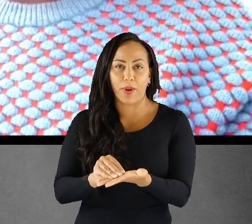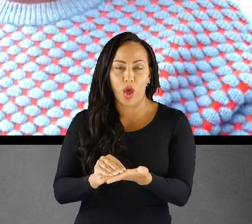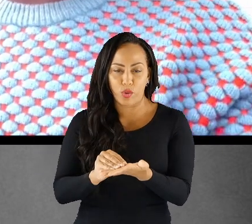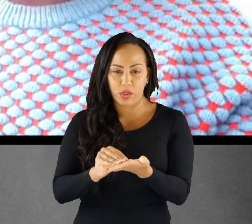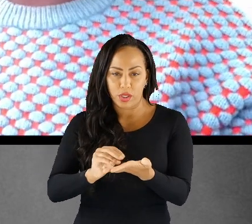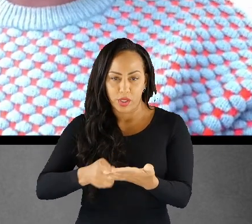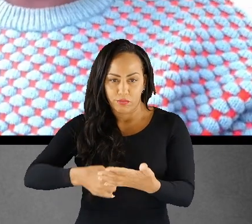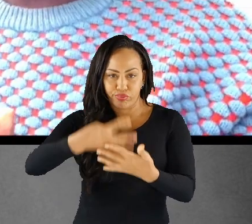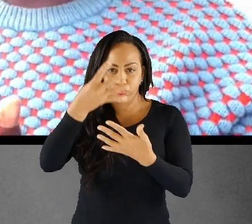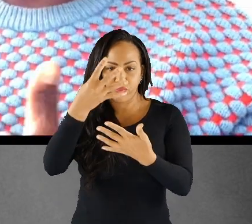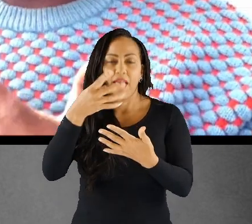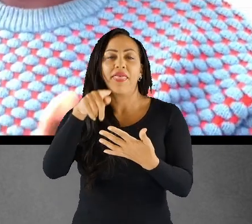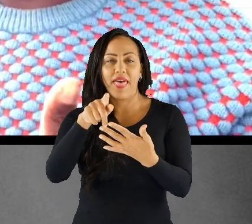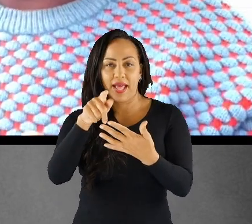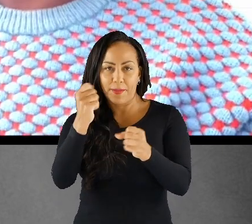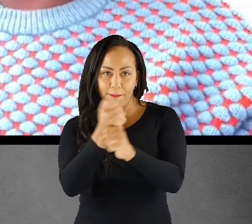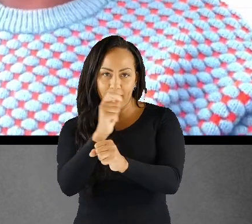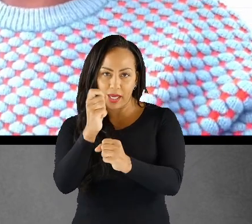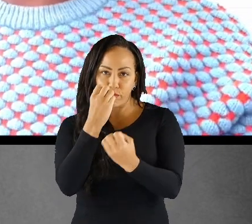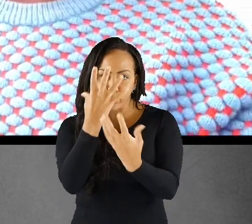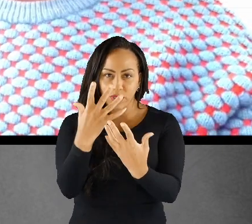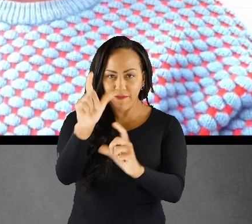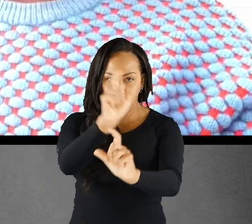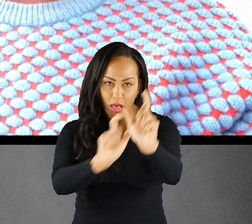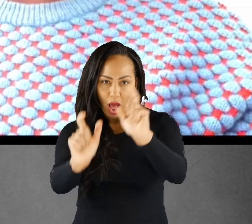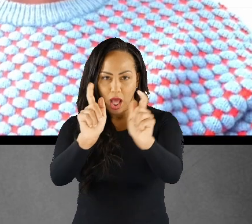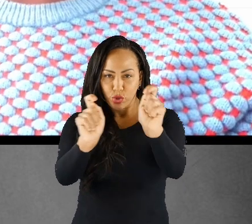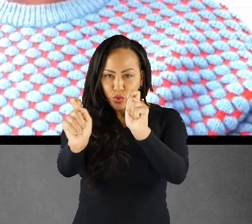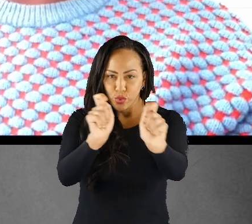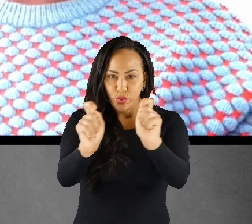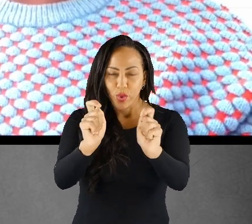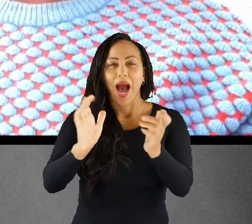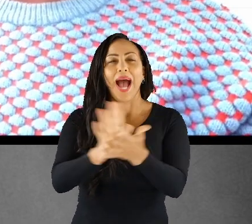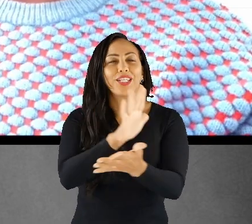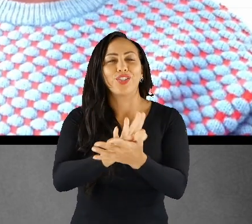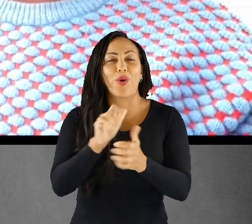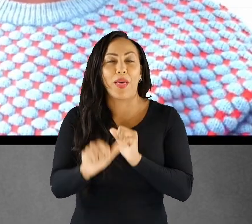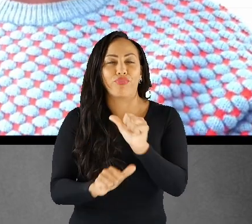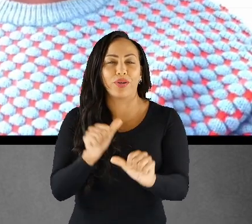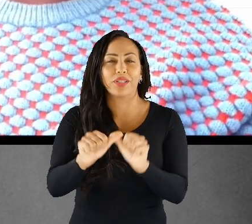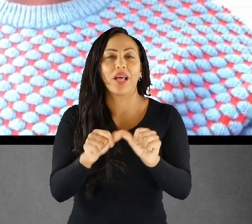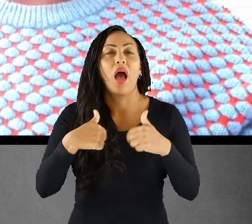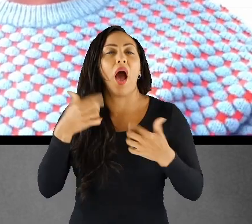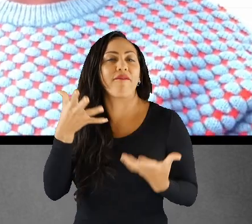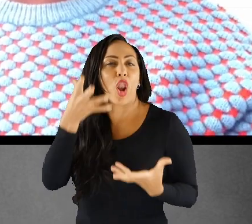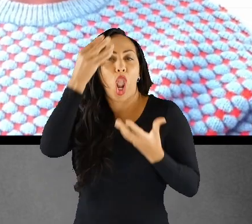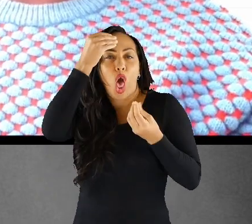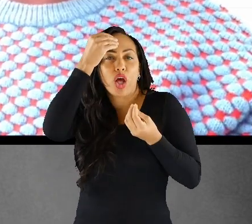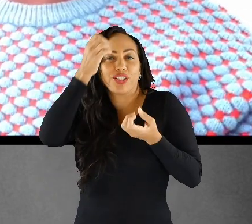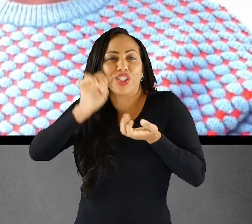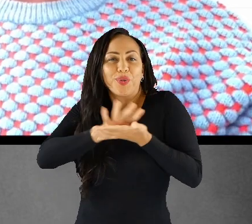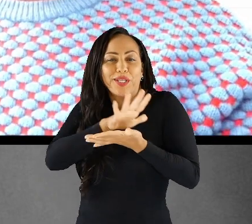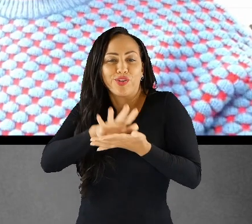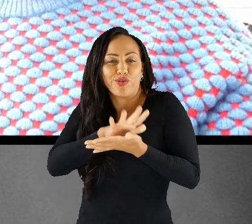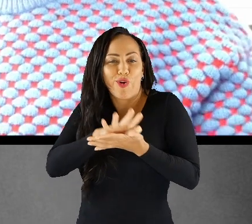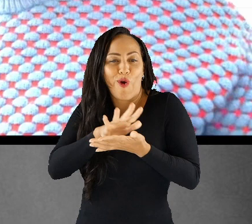or making it not look beautiful. But that's part of the process. Yeah. But I do enjoy. I've learned to enjoy, and I've realised how